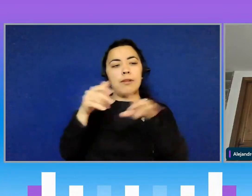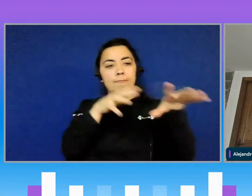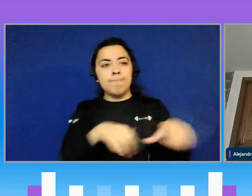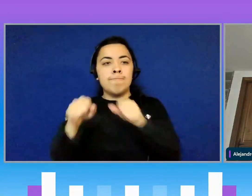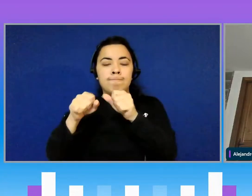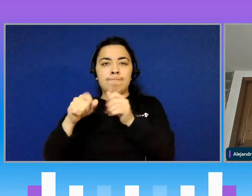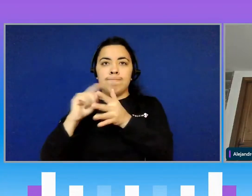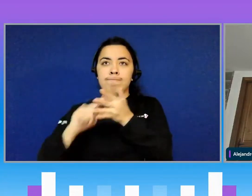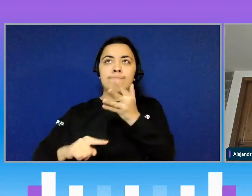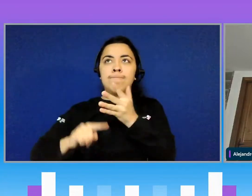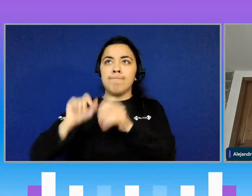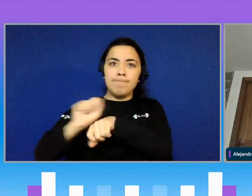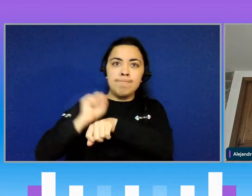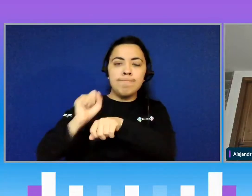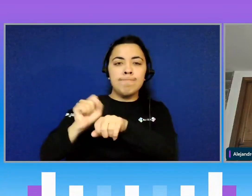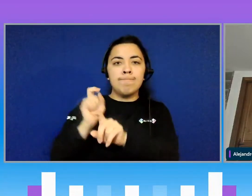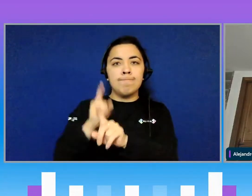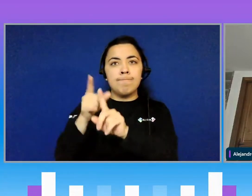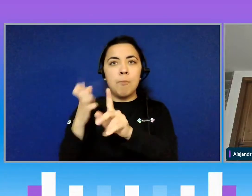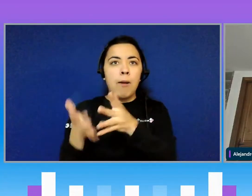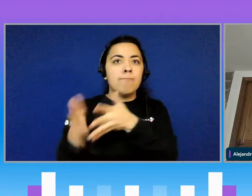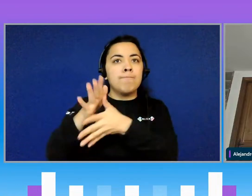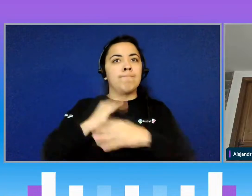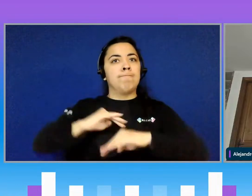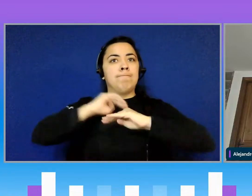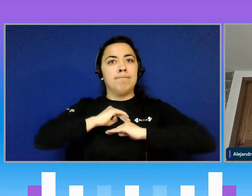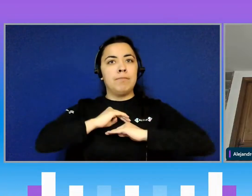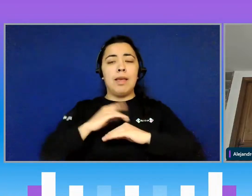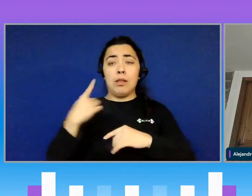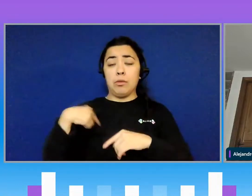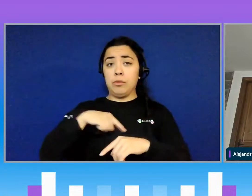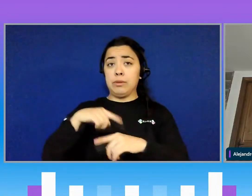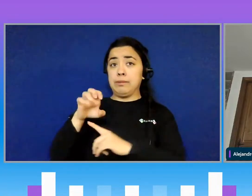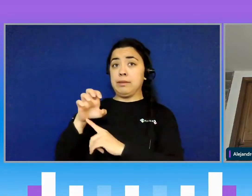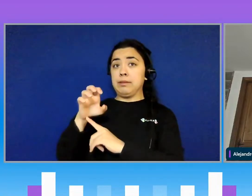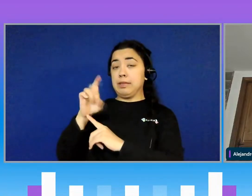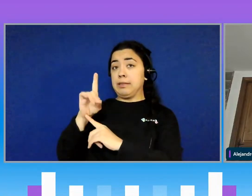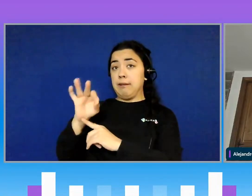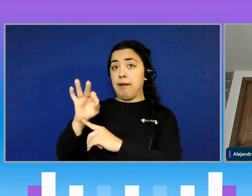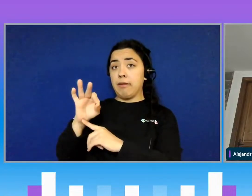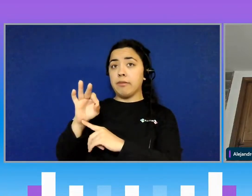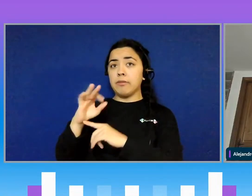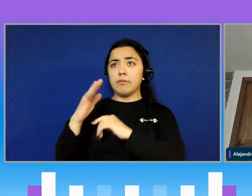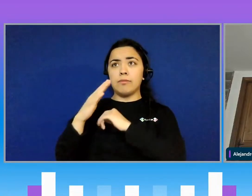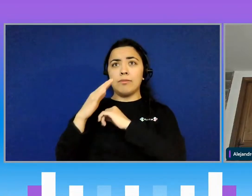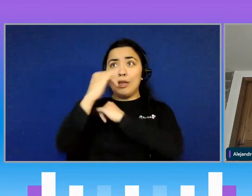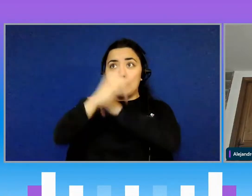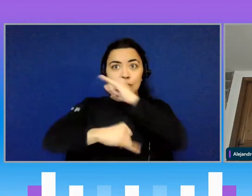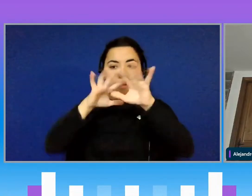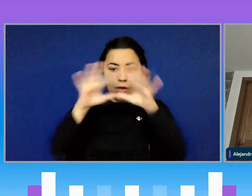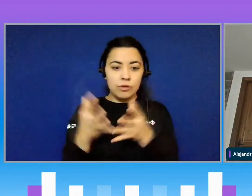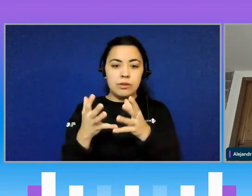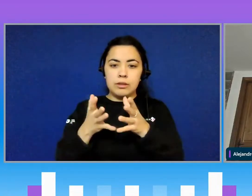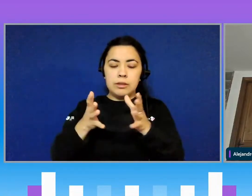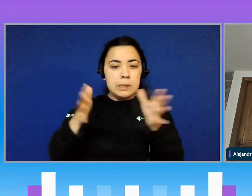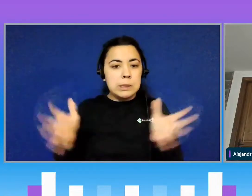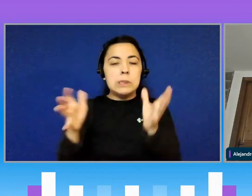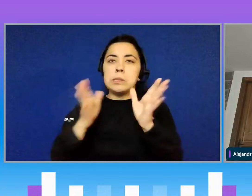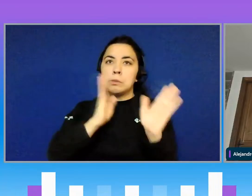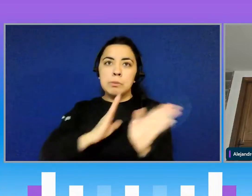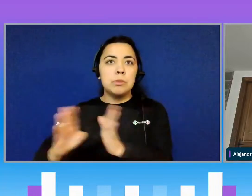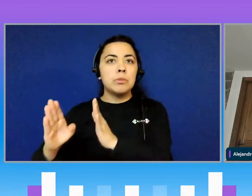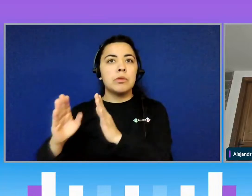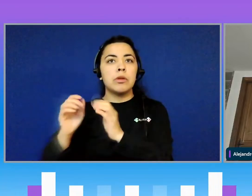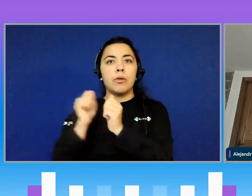has been very active at international level in the preparation and drafting of the UN Convention,